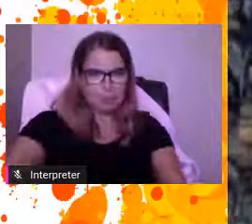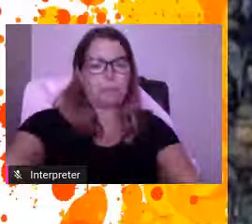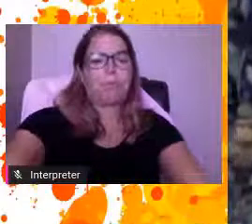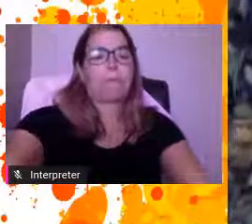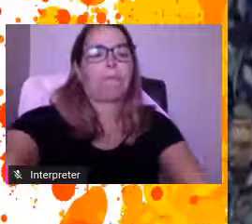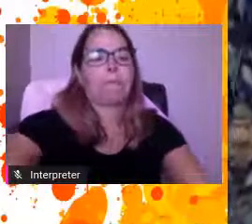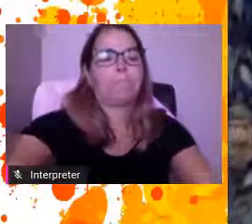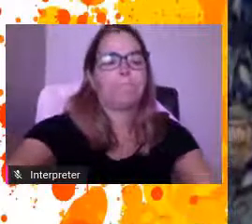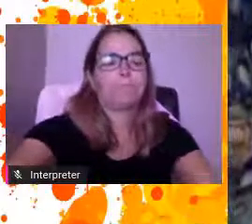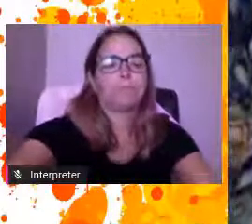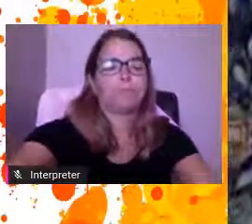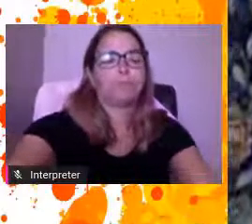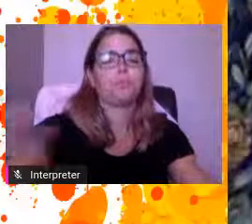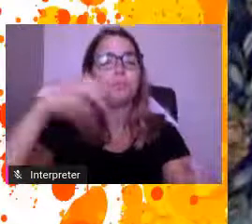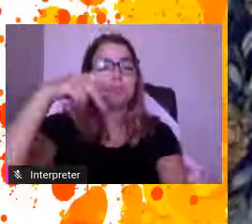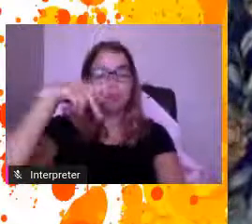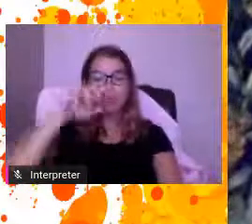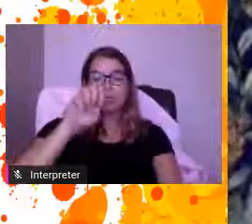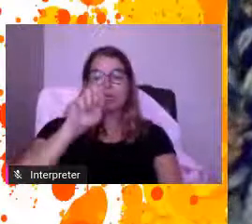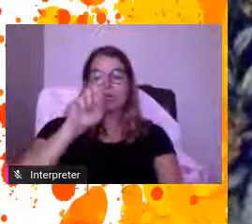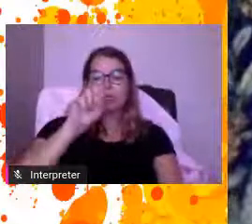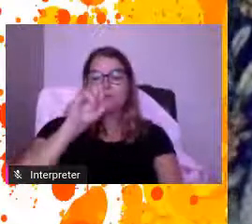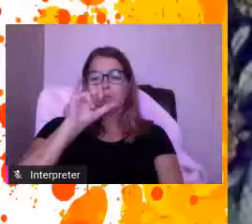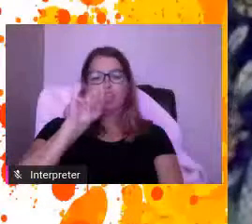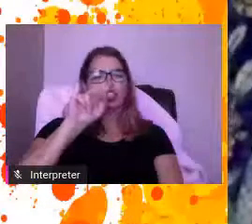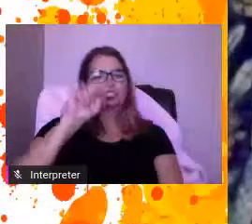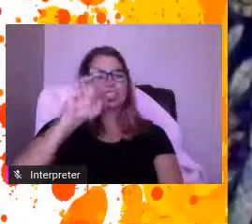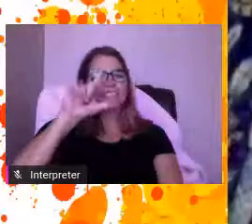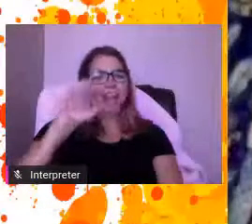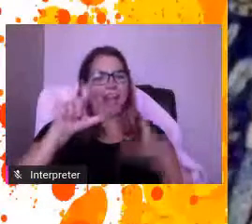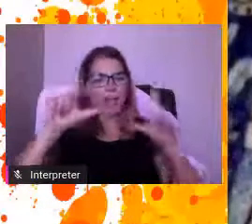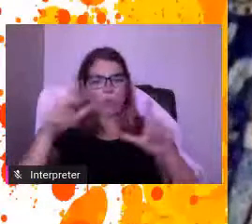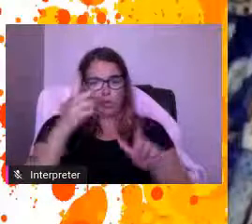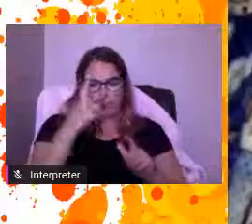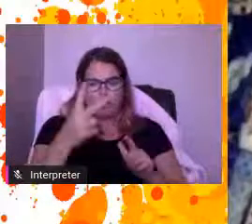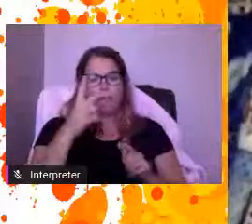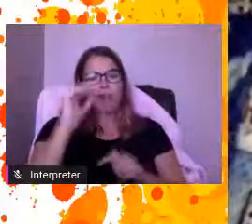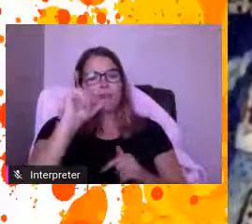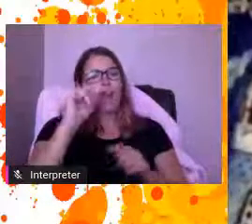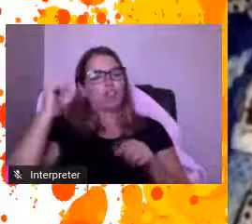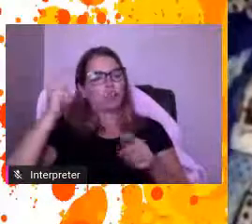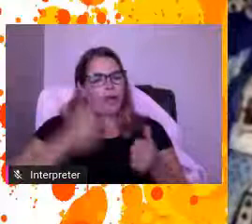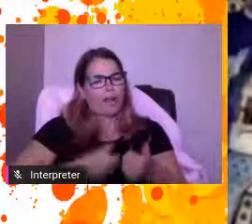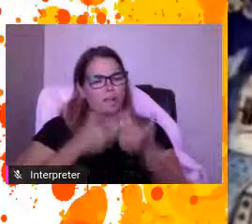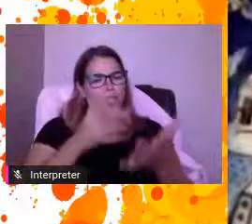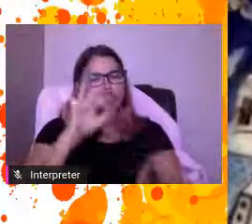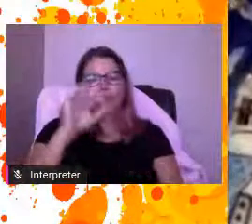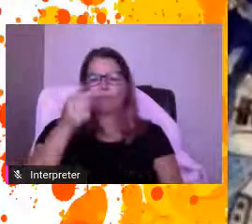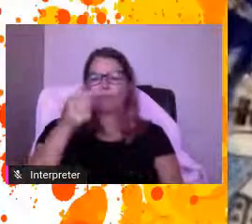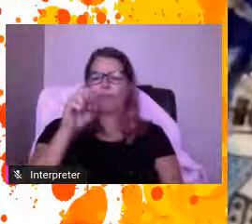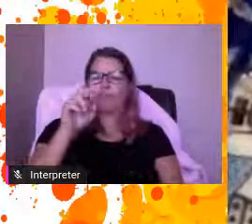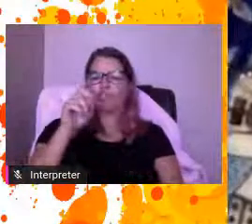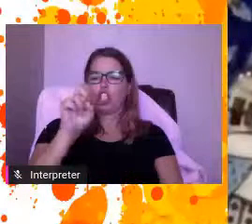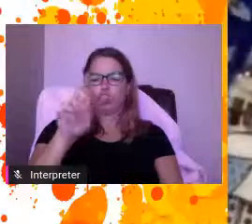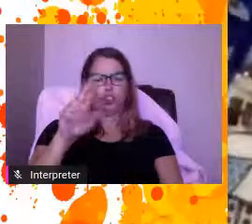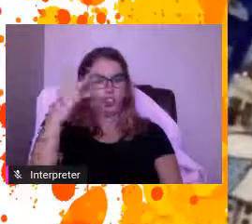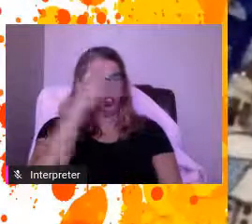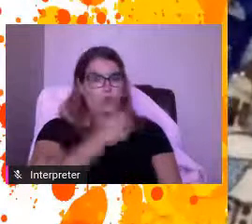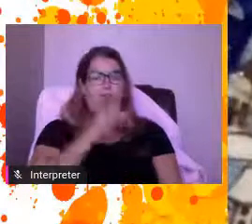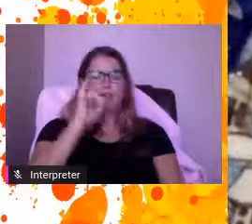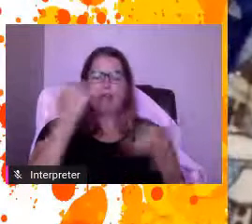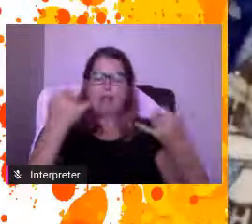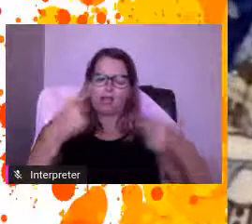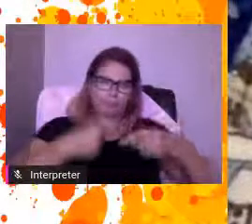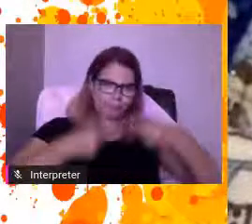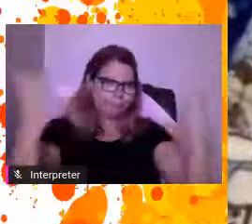Artworks such as this Persian tile present the viewer with historical expressions of gendered beauty that in many cases stand in direct contrast to the standards